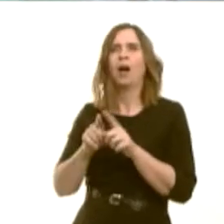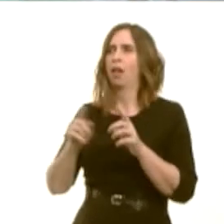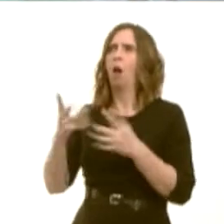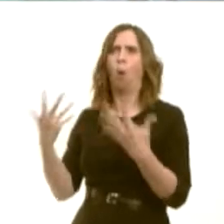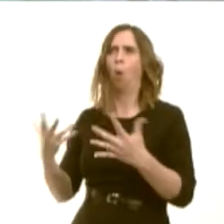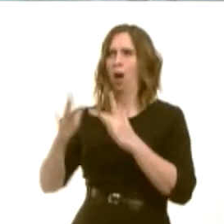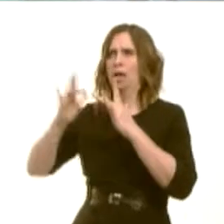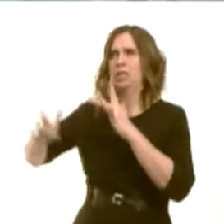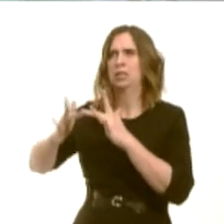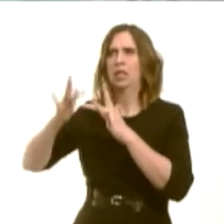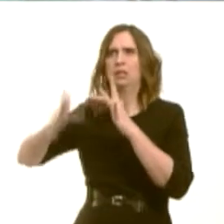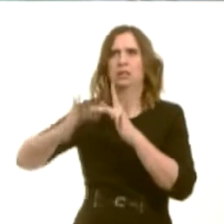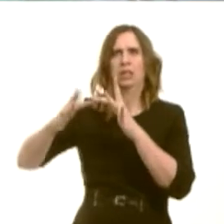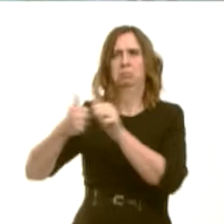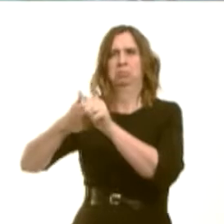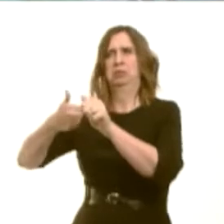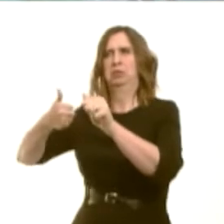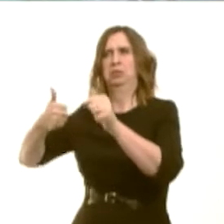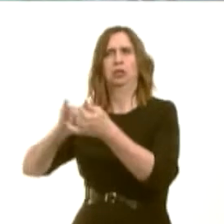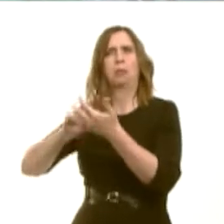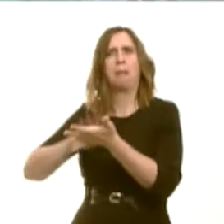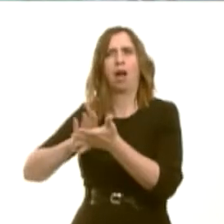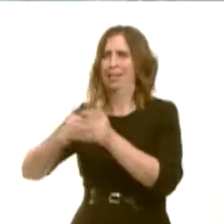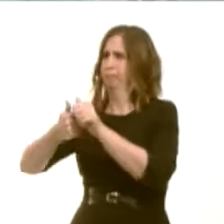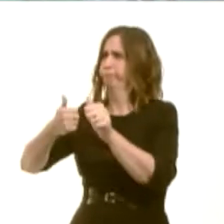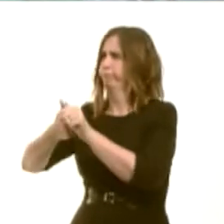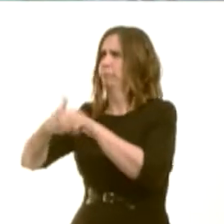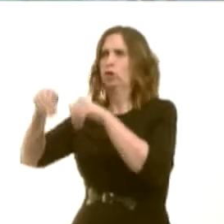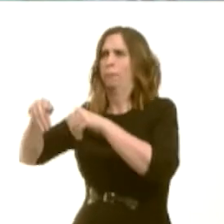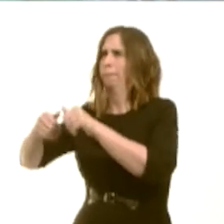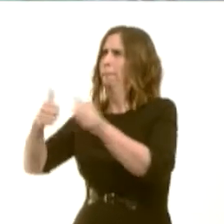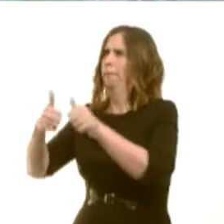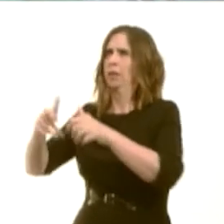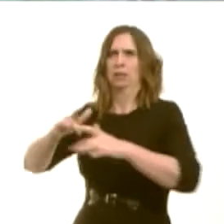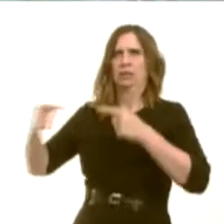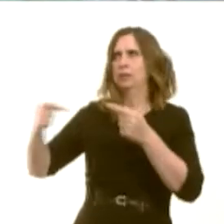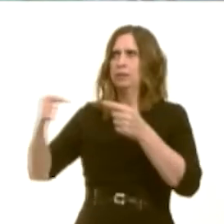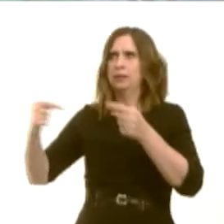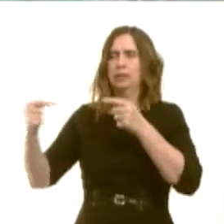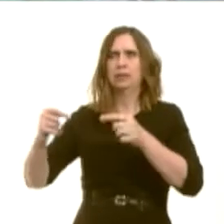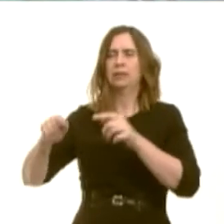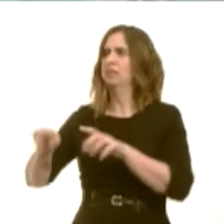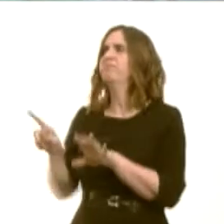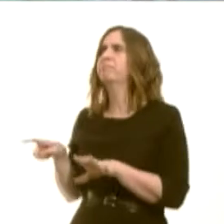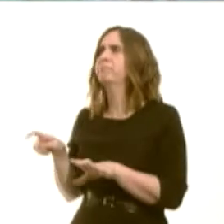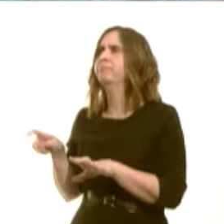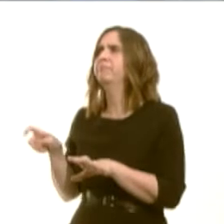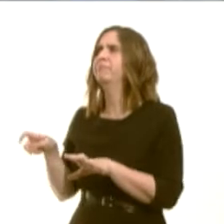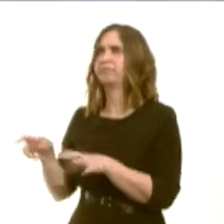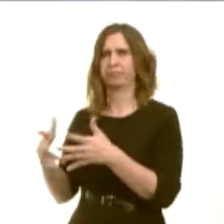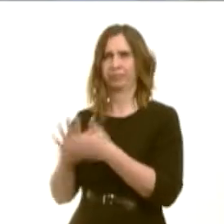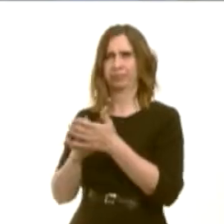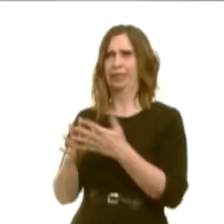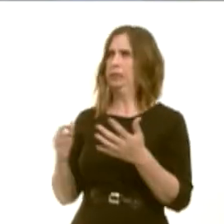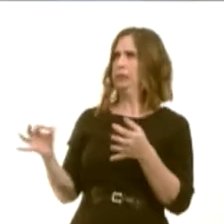competition from the supermarkets, but we would expect the council to work closely with the businesses to ensure that the town continues